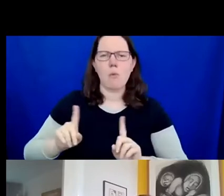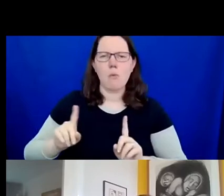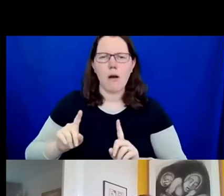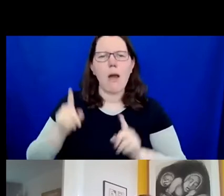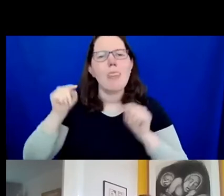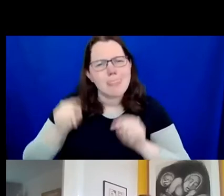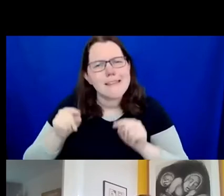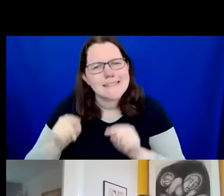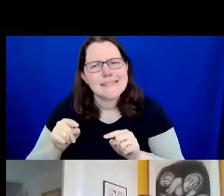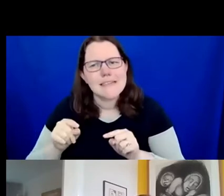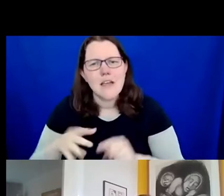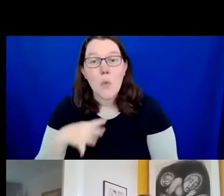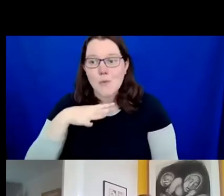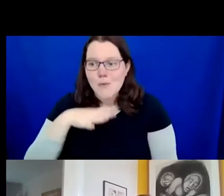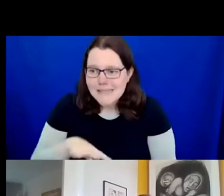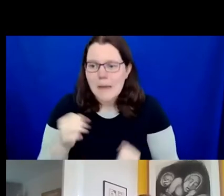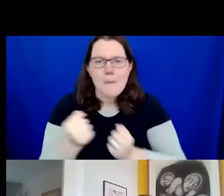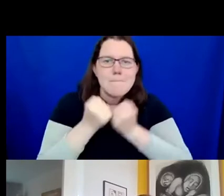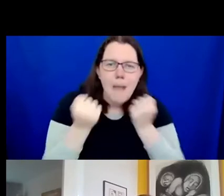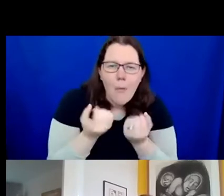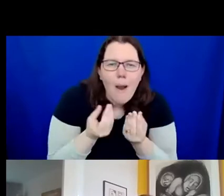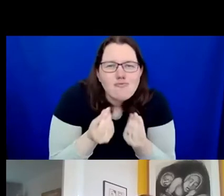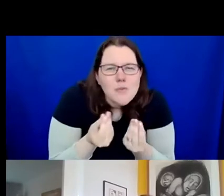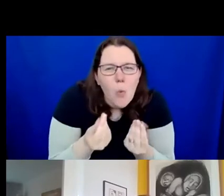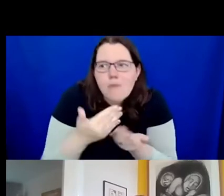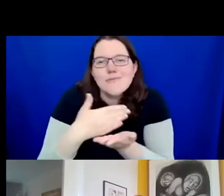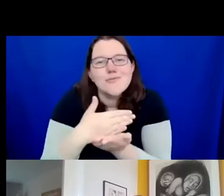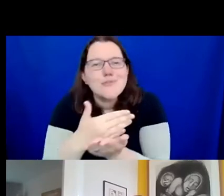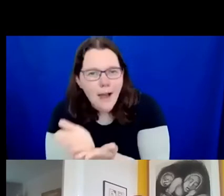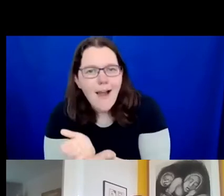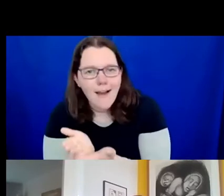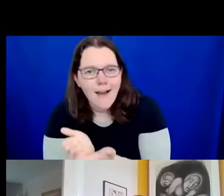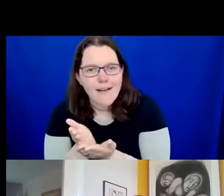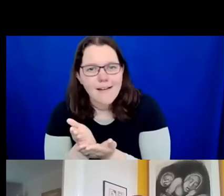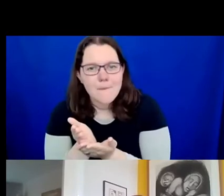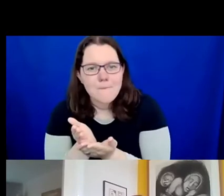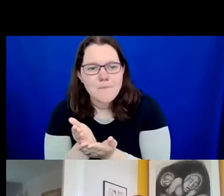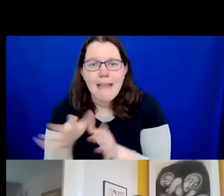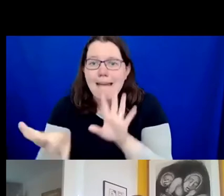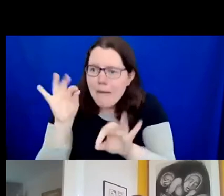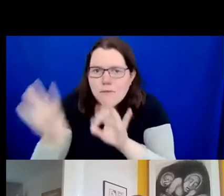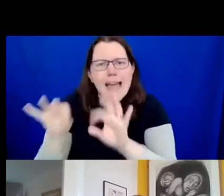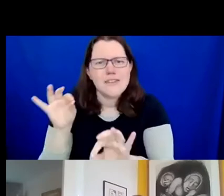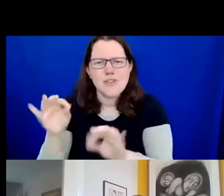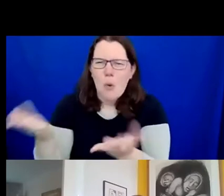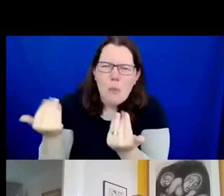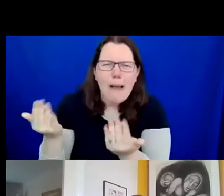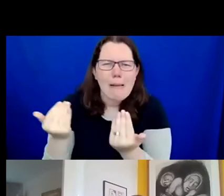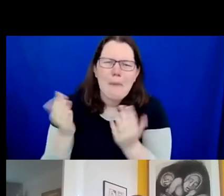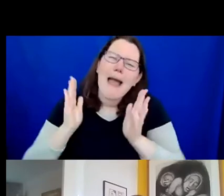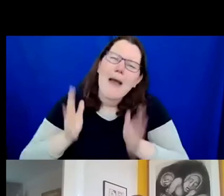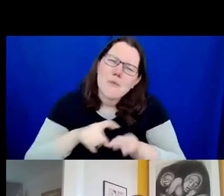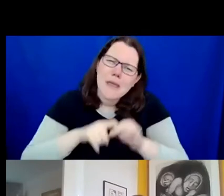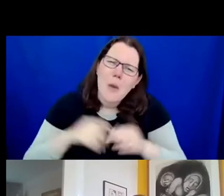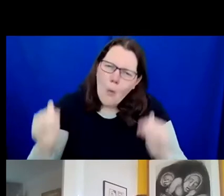your power and resources. It starts with the quality of your invitation and welcome. This ensures people feel that